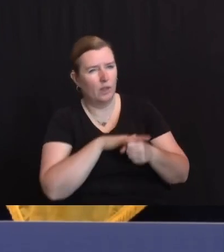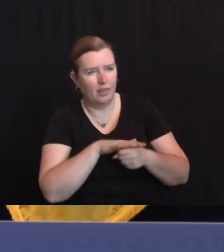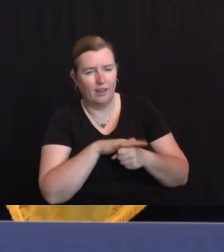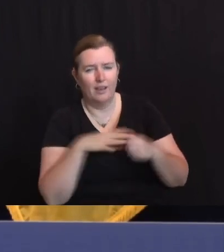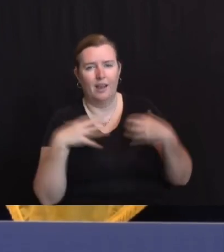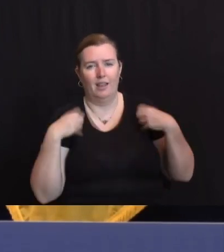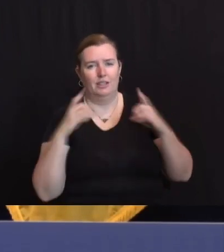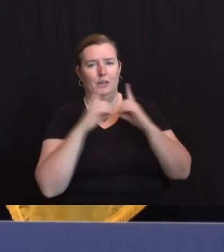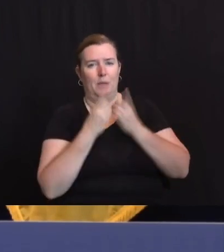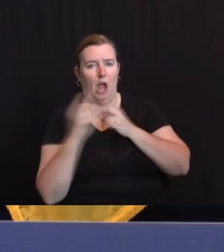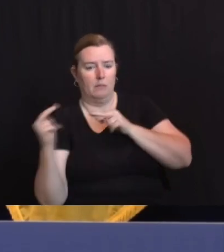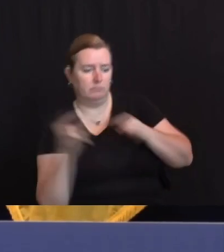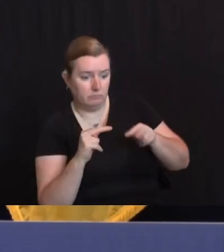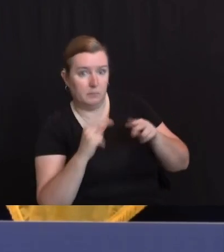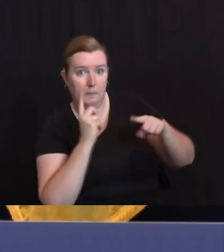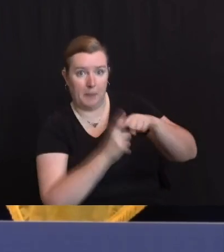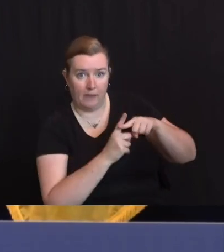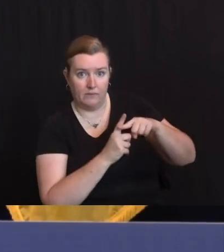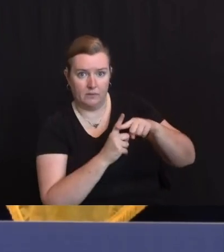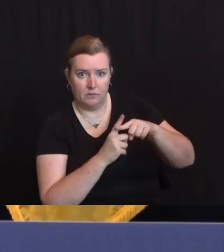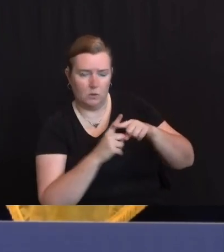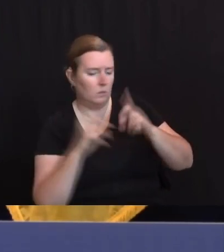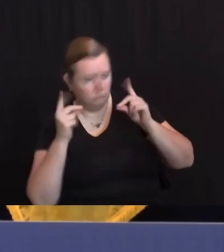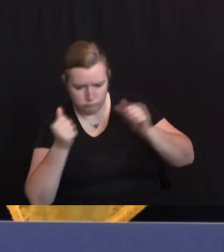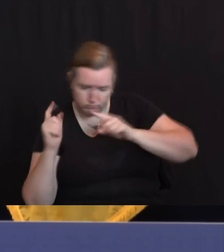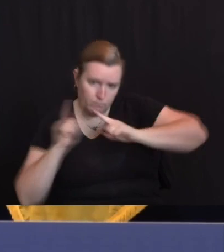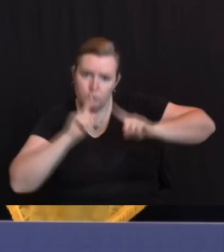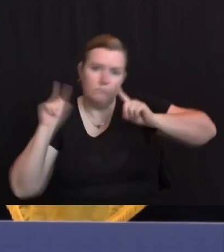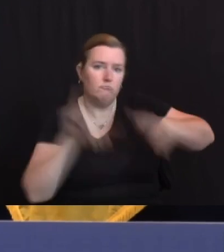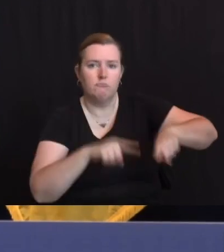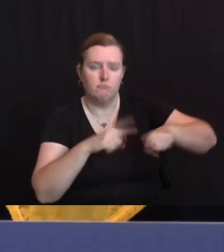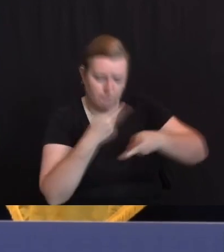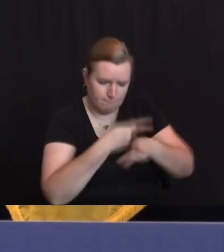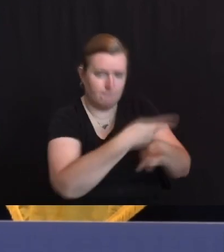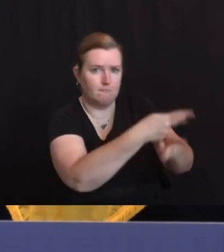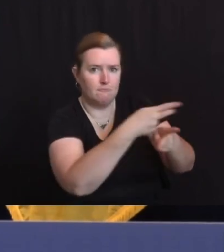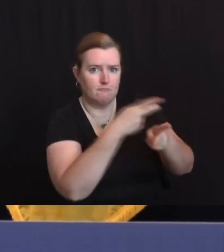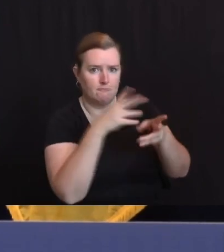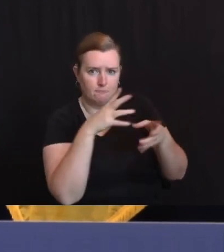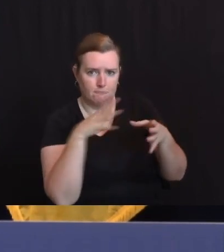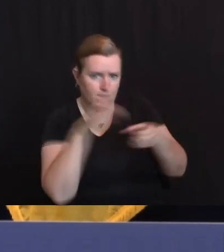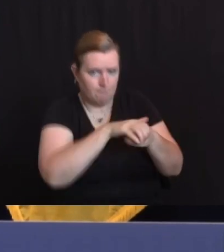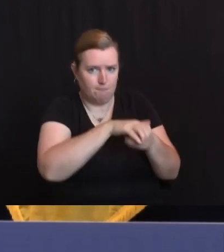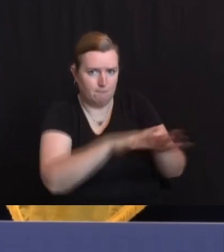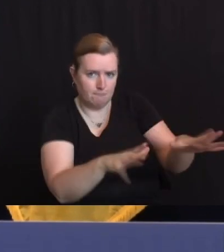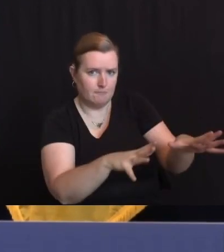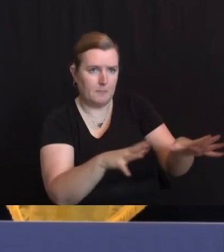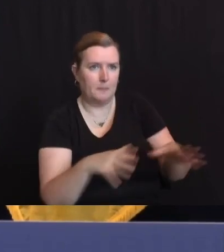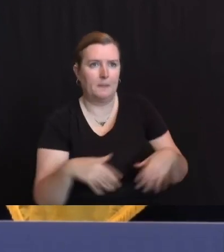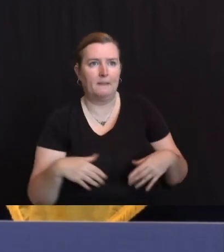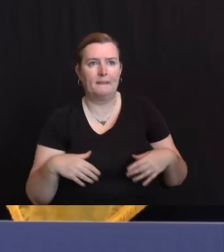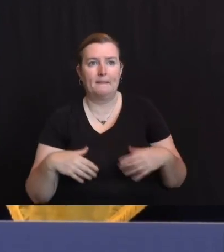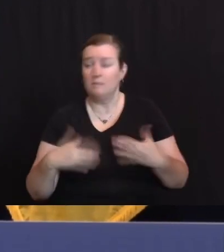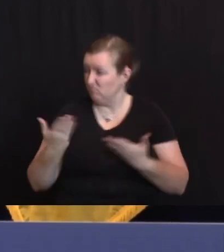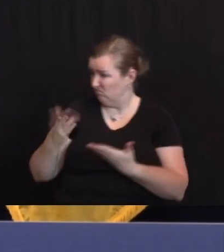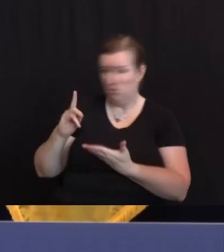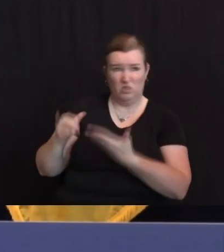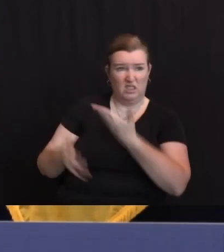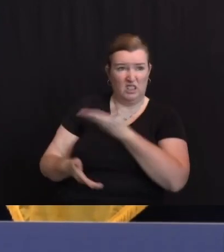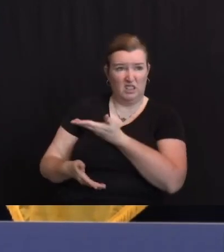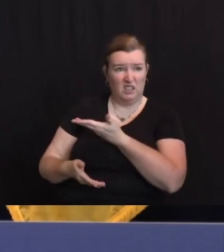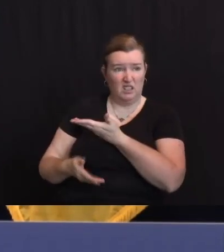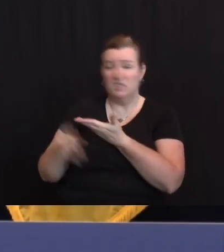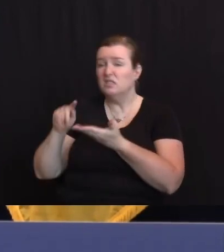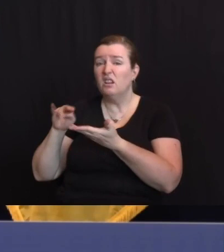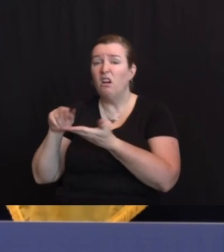want them to do. I think the parties are probably not Judy, what's your thought? Tina? I think